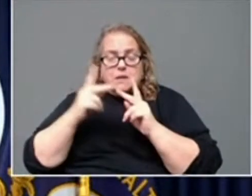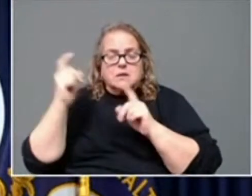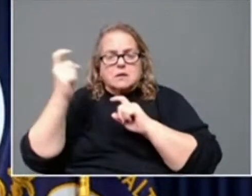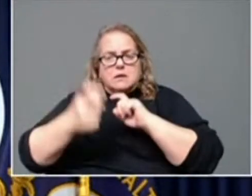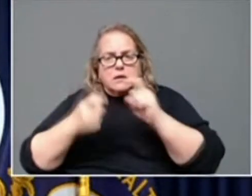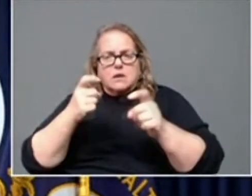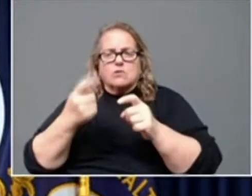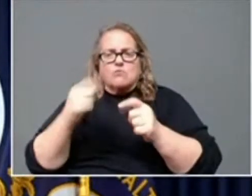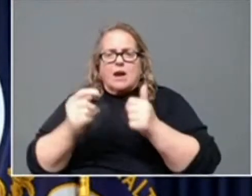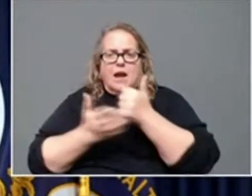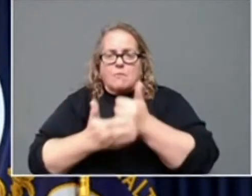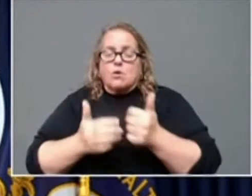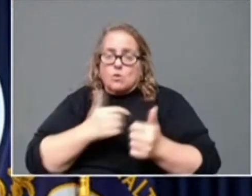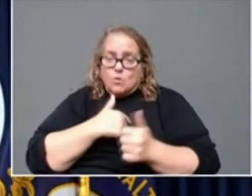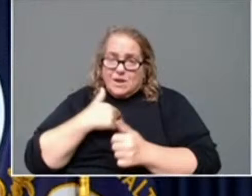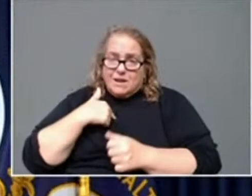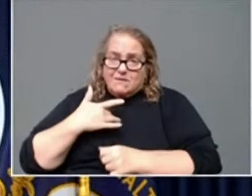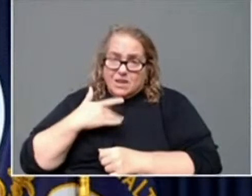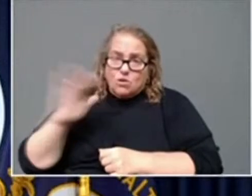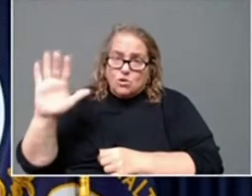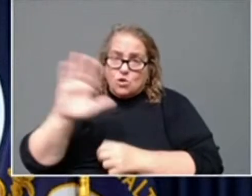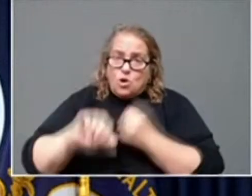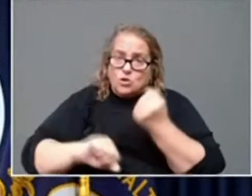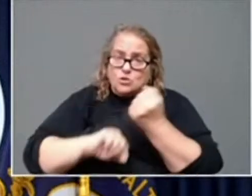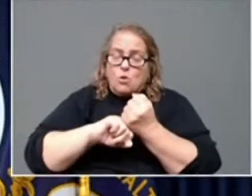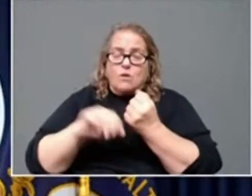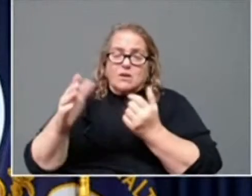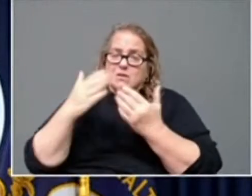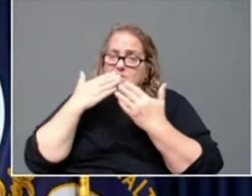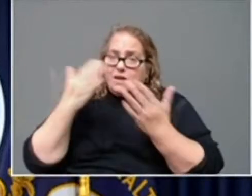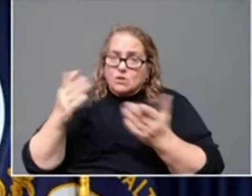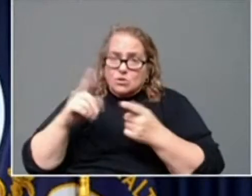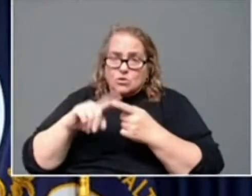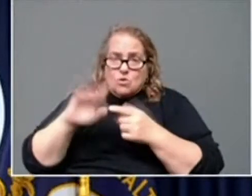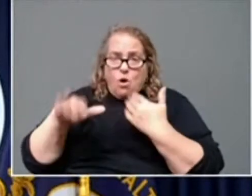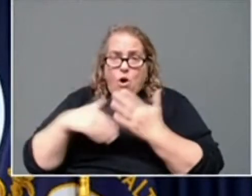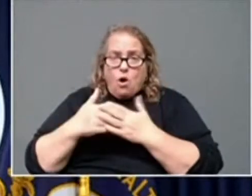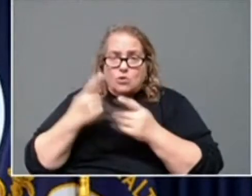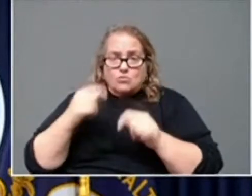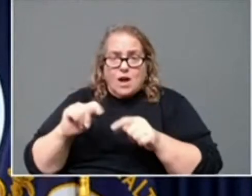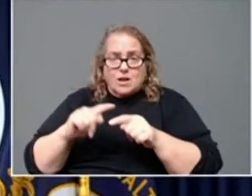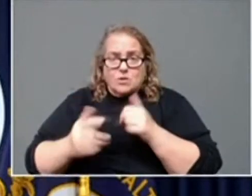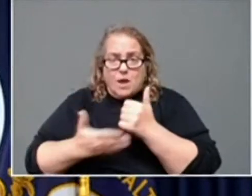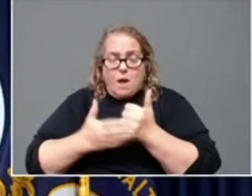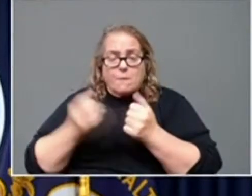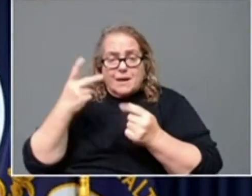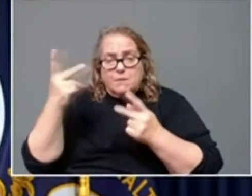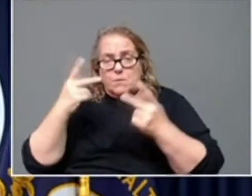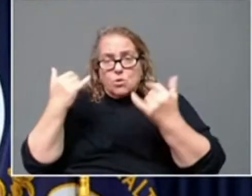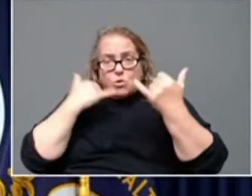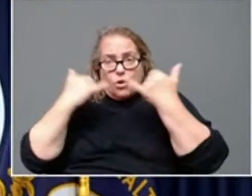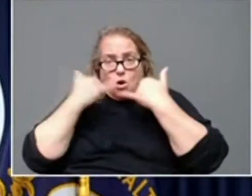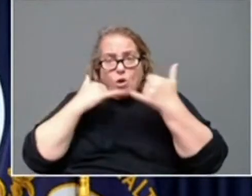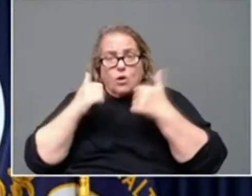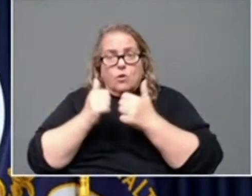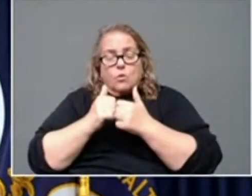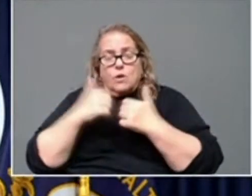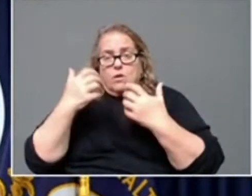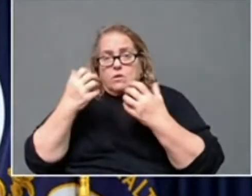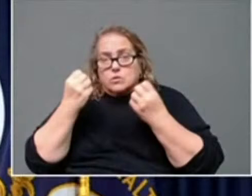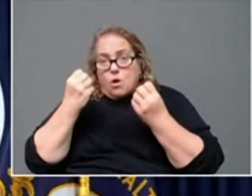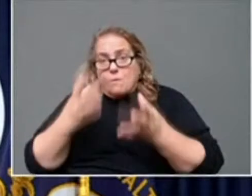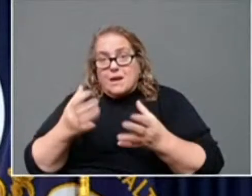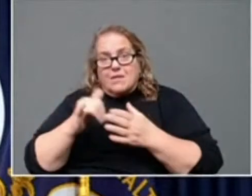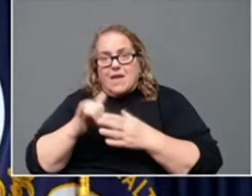we feel your support. Calls come in with such a volume that it's